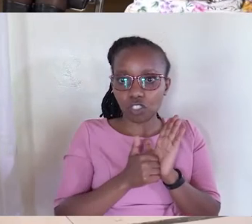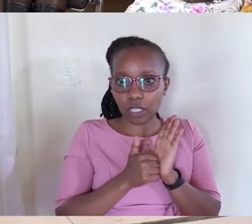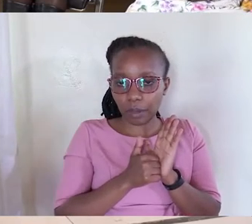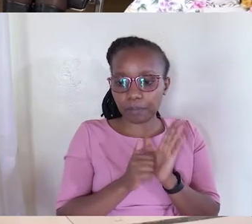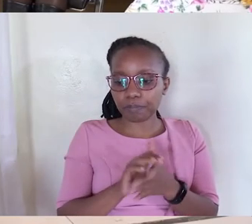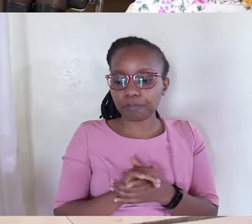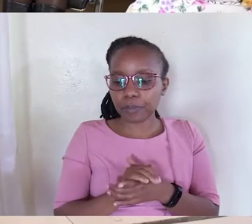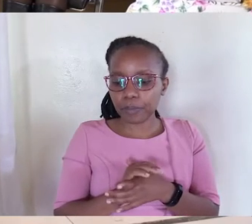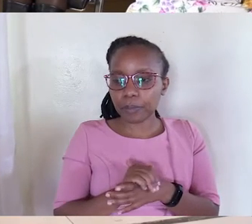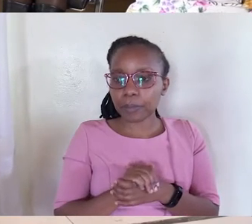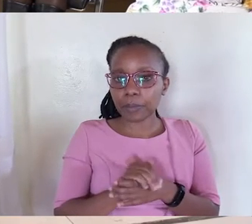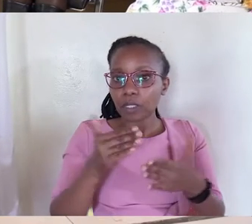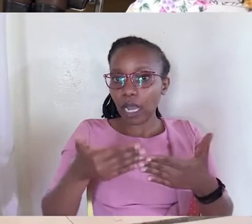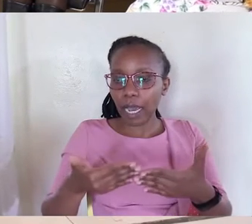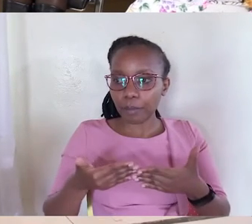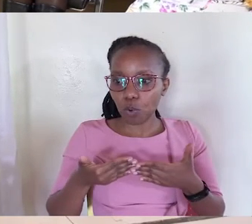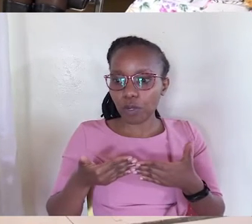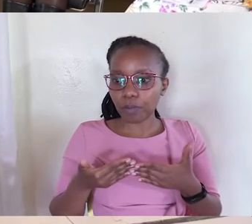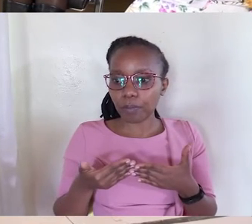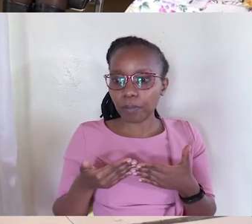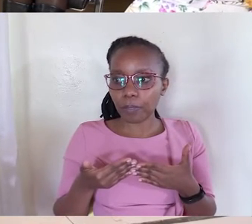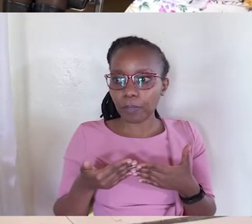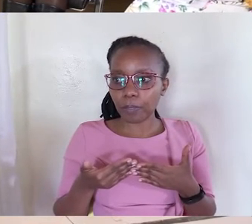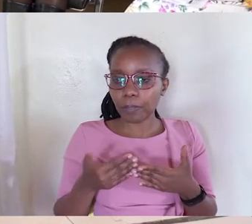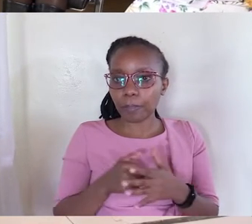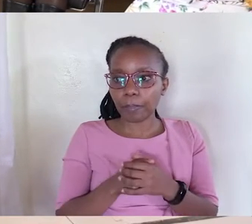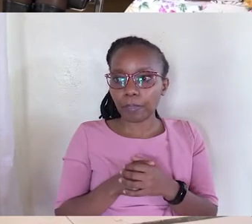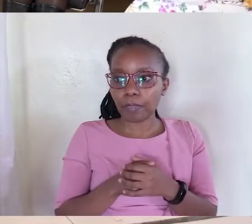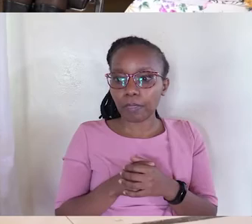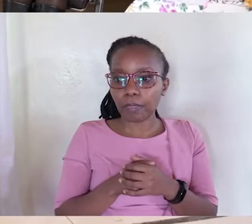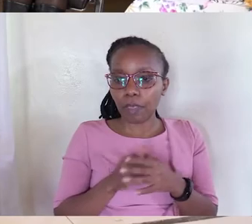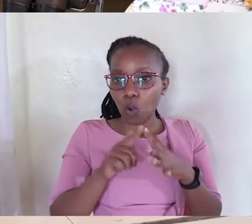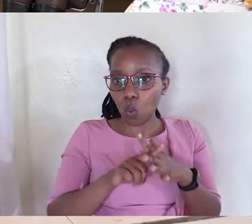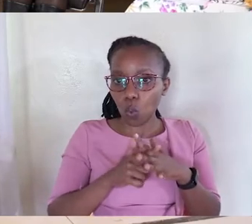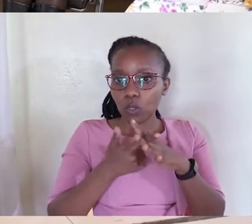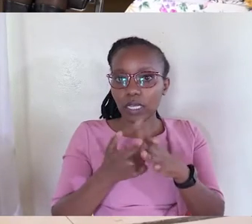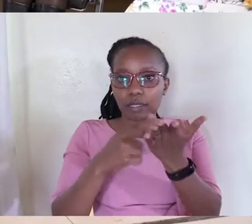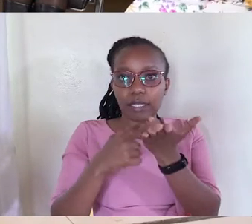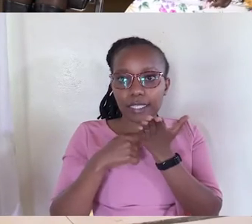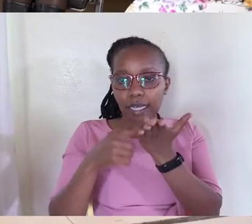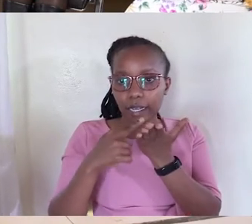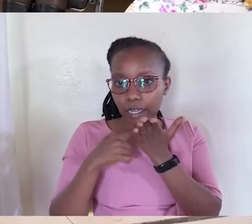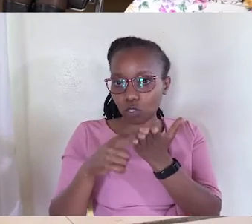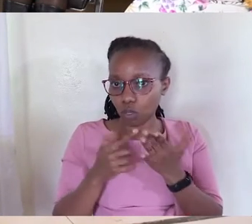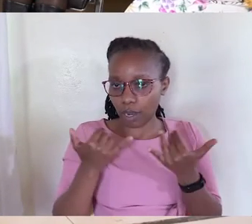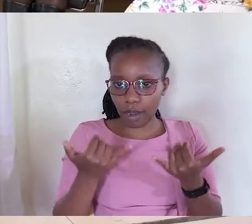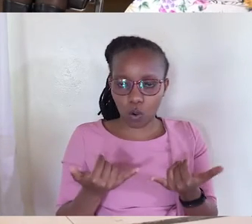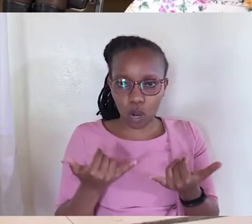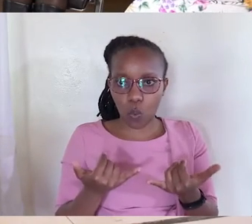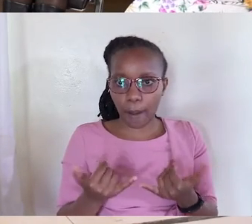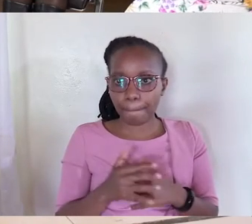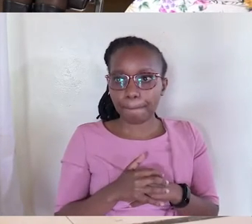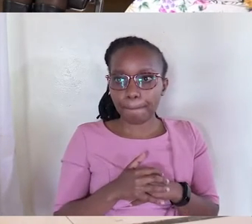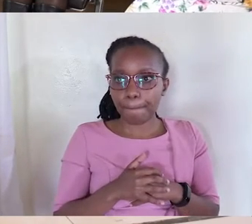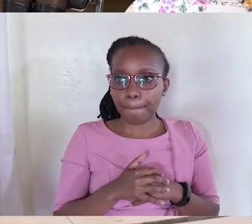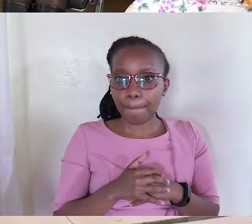sana, and let's delve into this discussion. So I'll start with